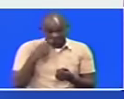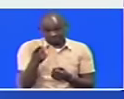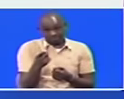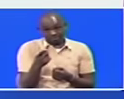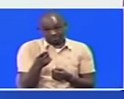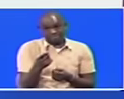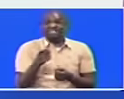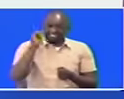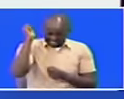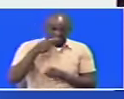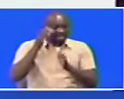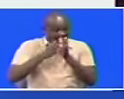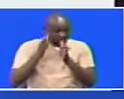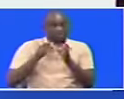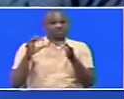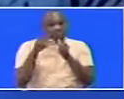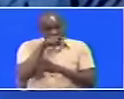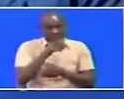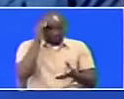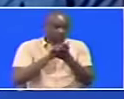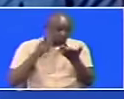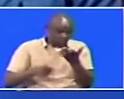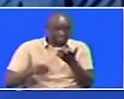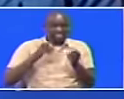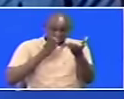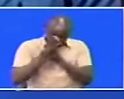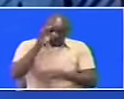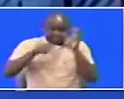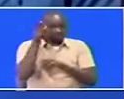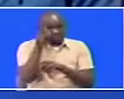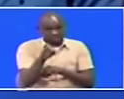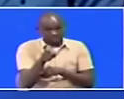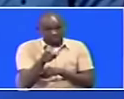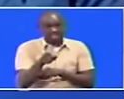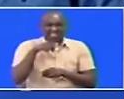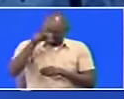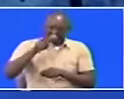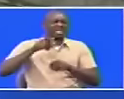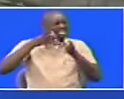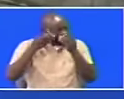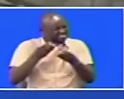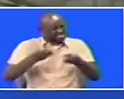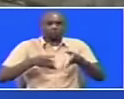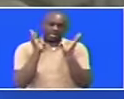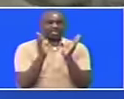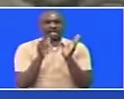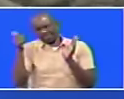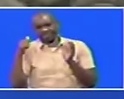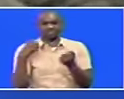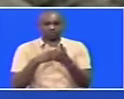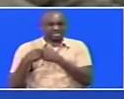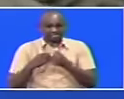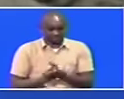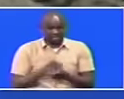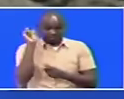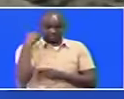famous. The Kenya Railway Corporation believes the passage through the park was the most viable option. The